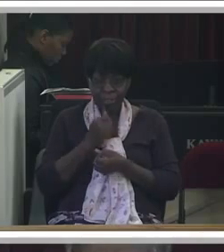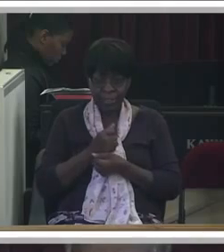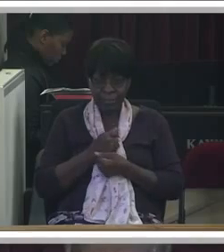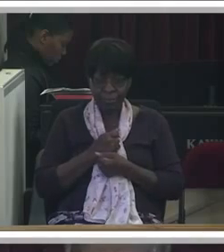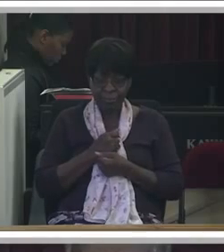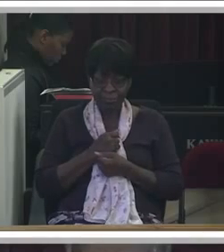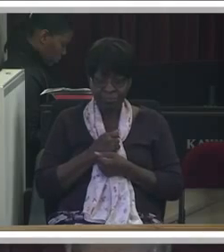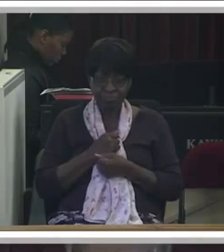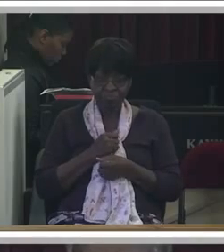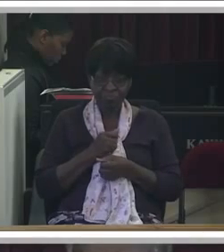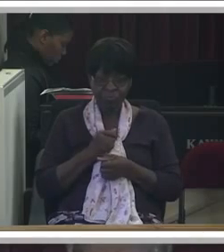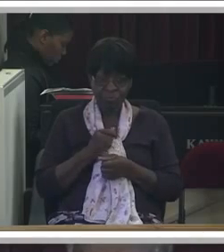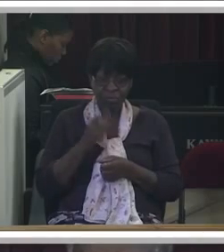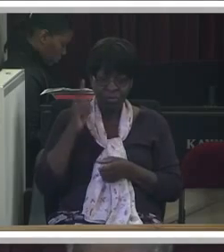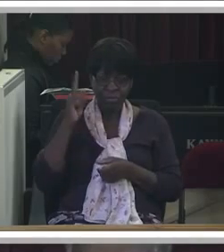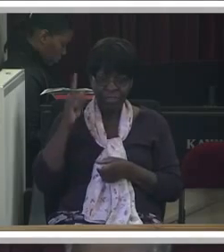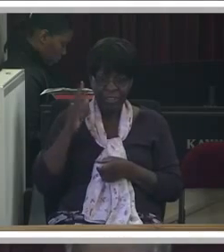I shed my blood for you.